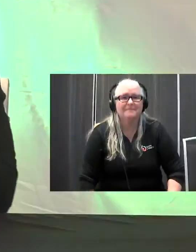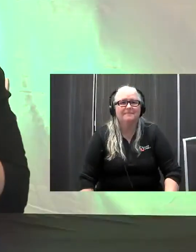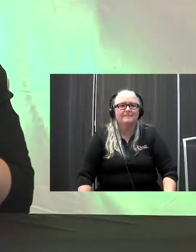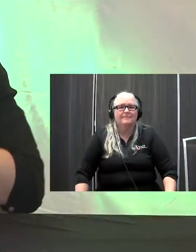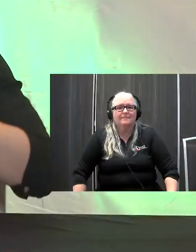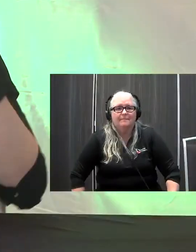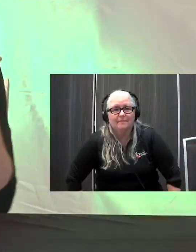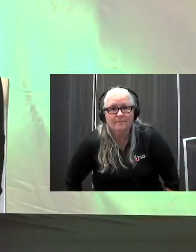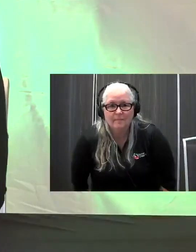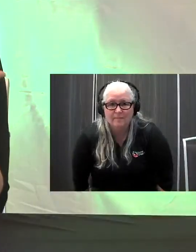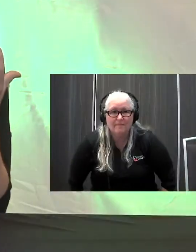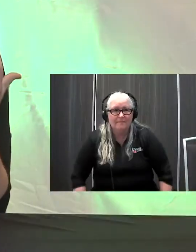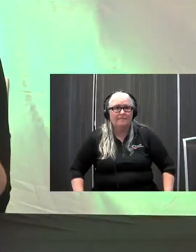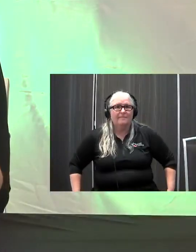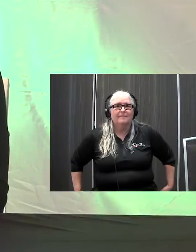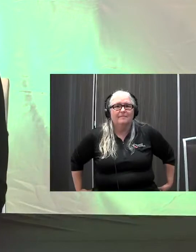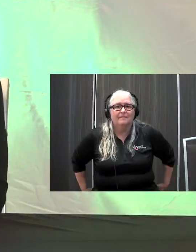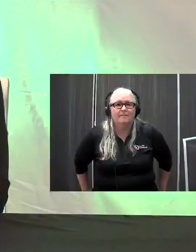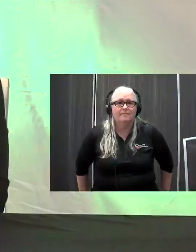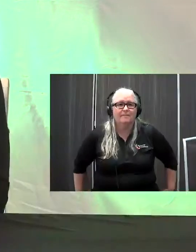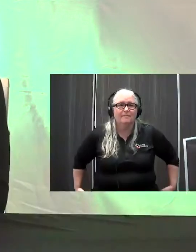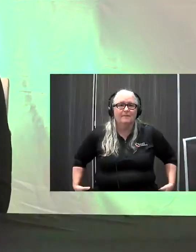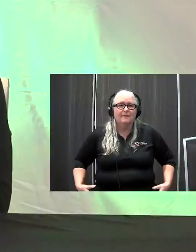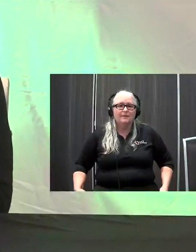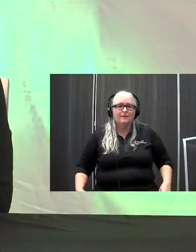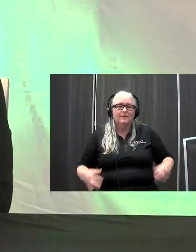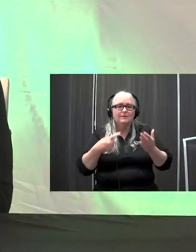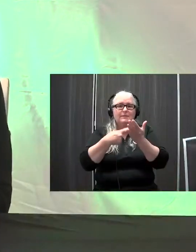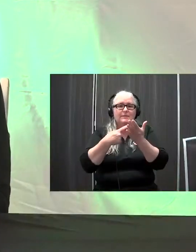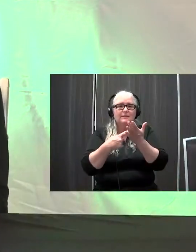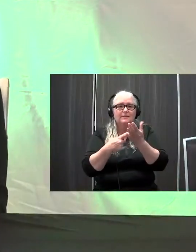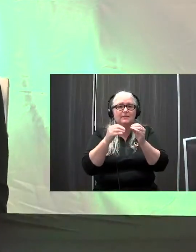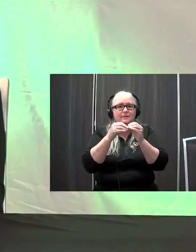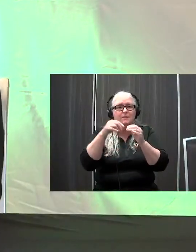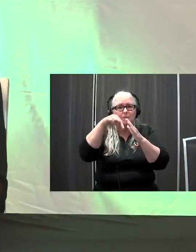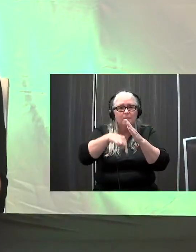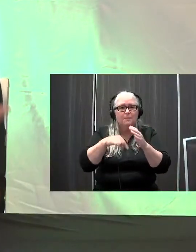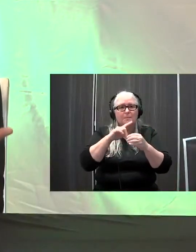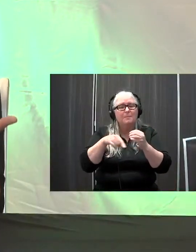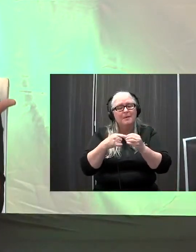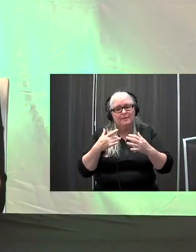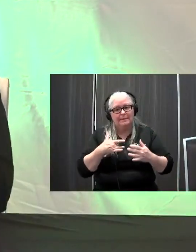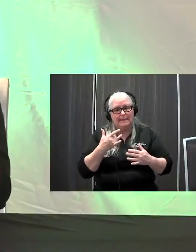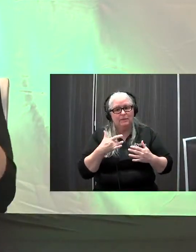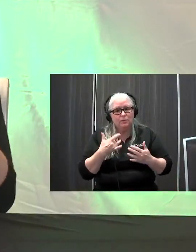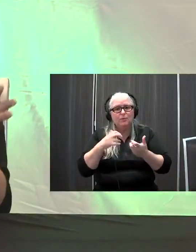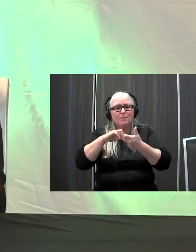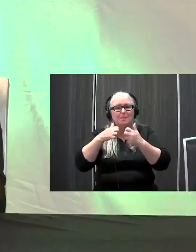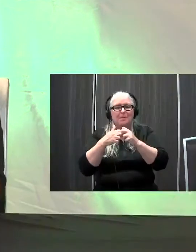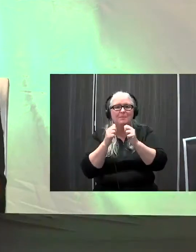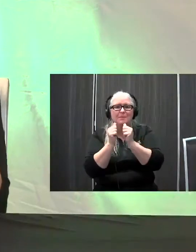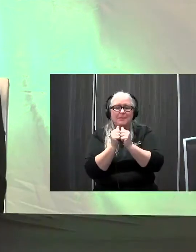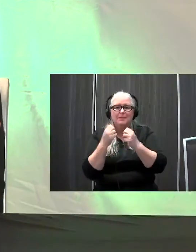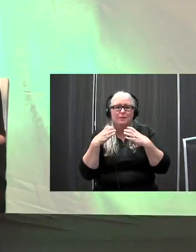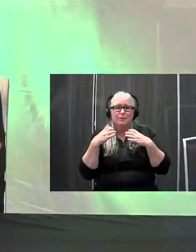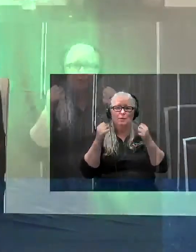So, talking more about sensory issues in charge, it can be really hard to make sense